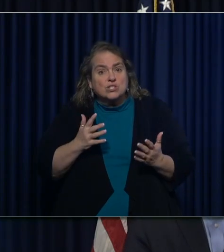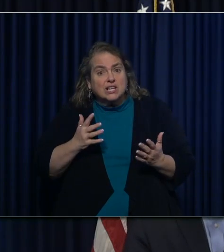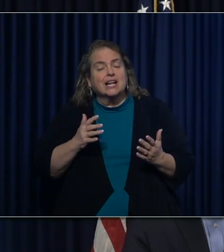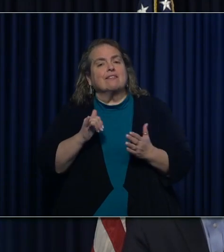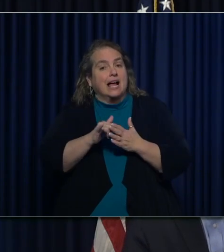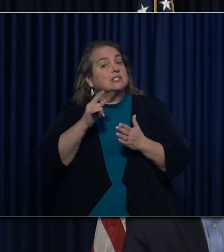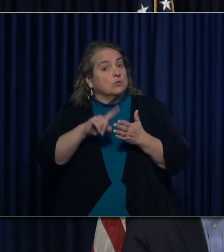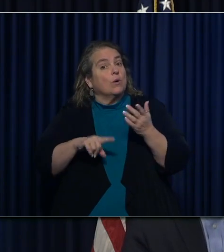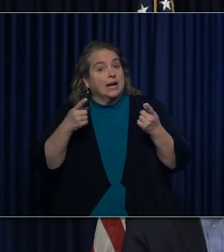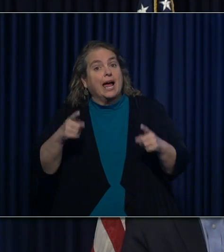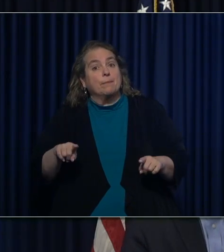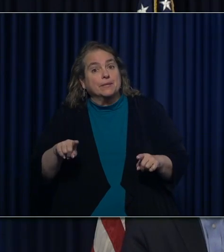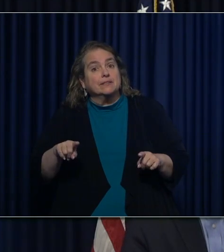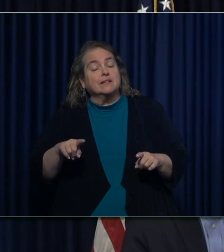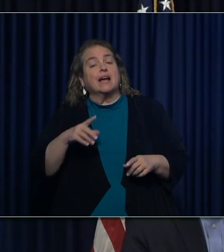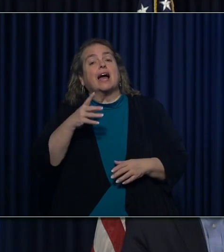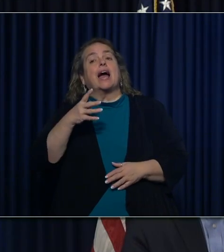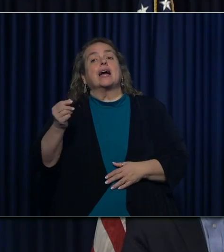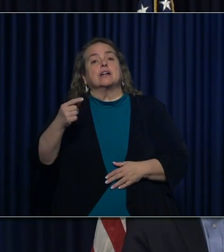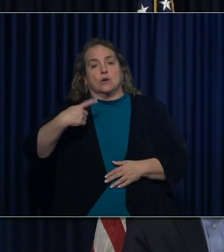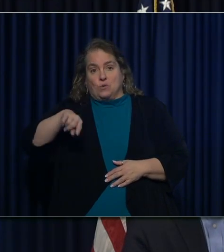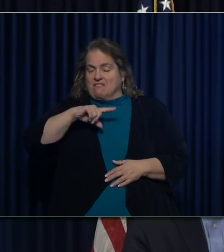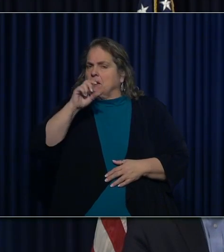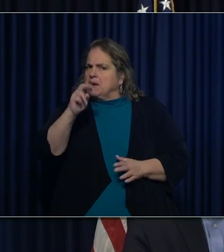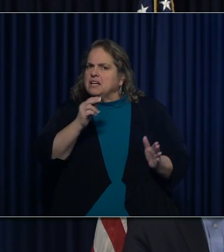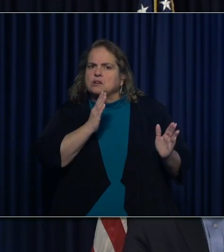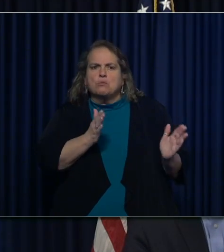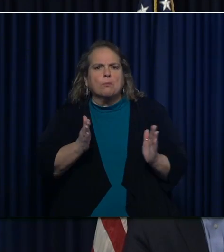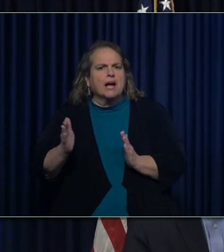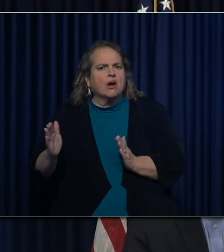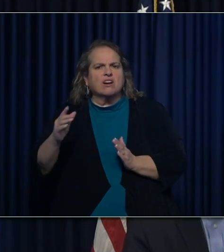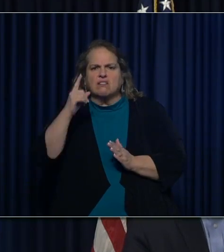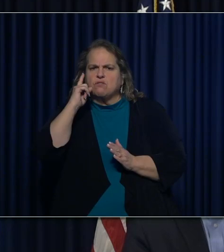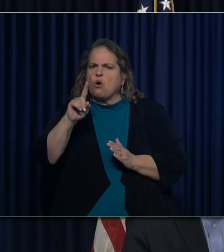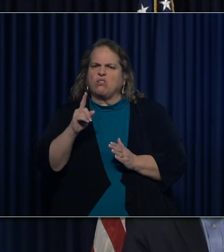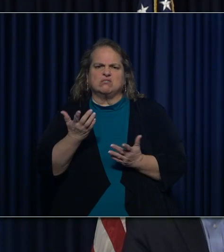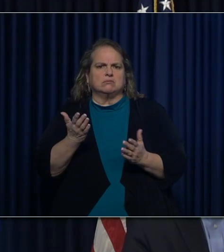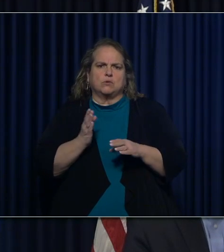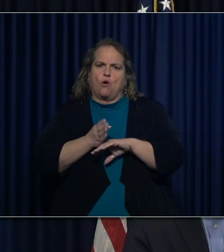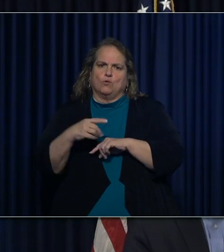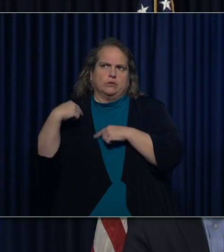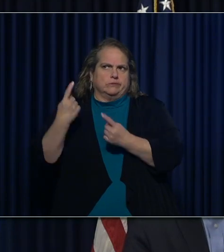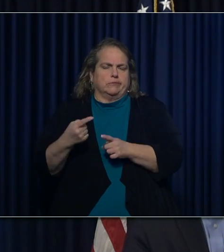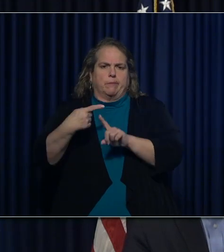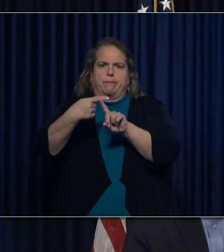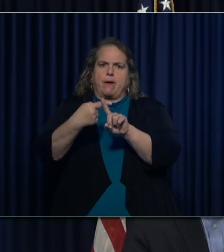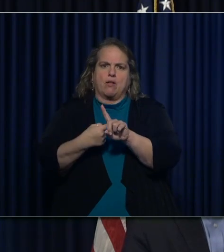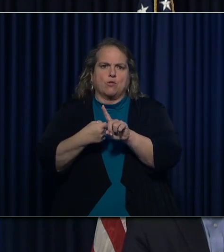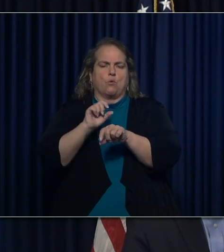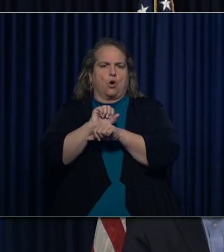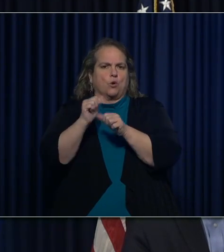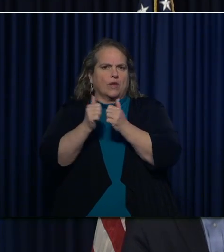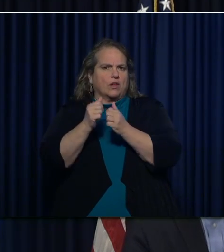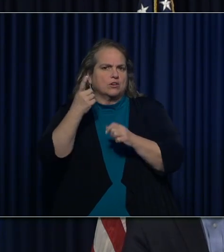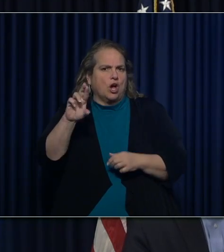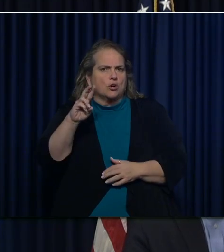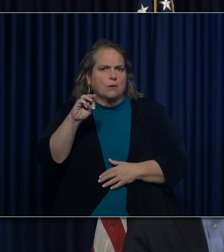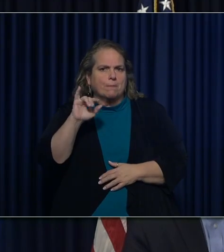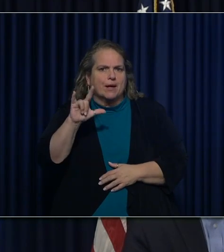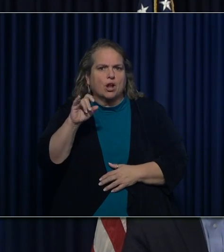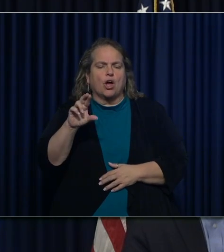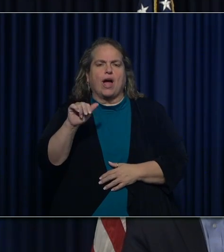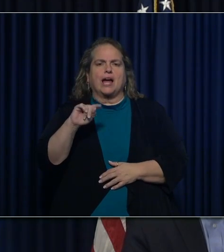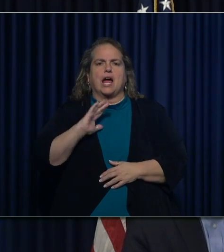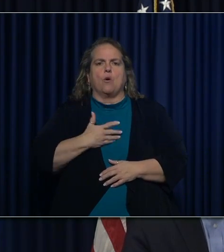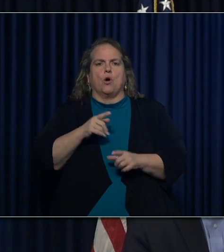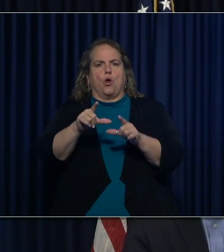that's what happened, and we've been preparing for over a month, working with Dr. Miller at our local